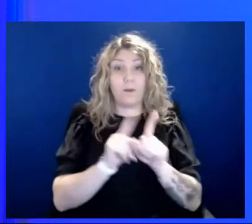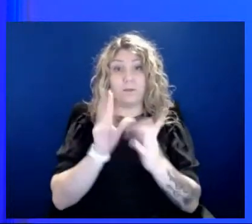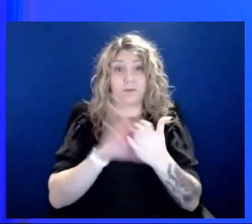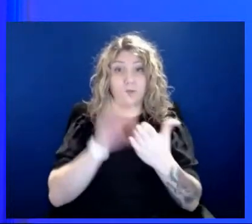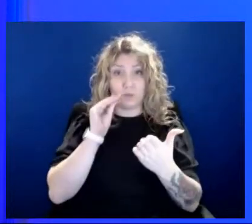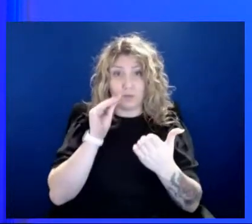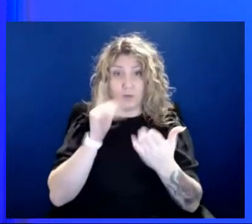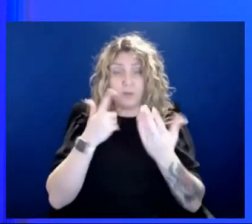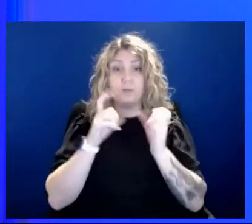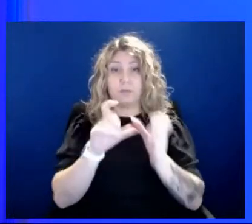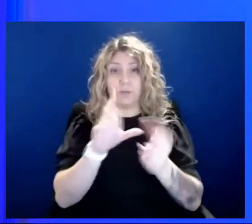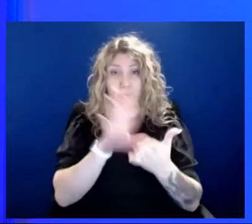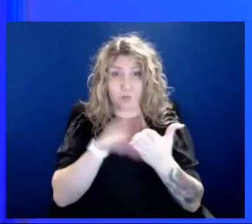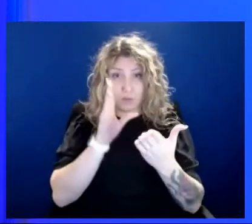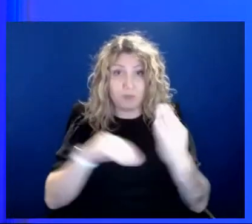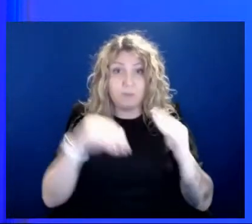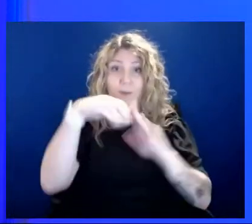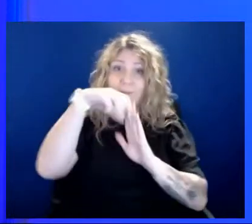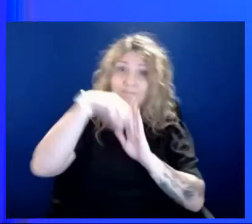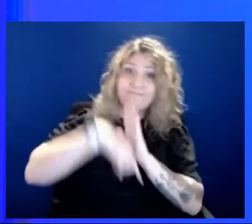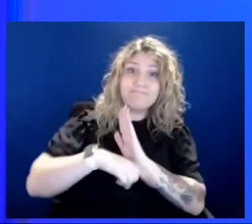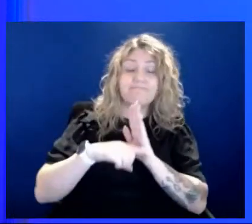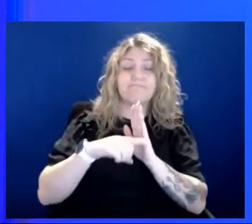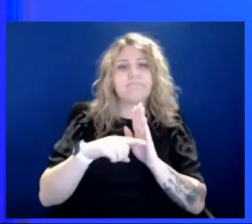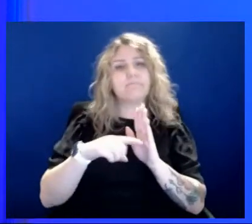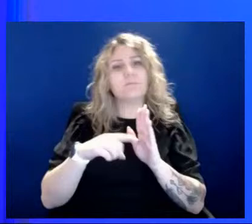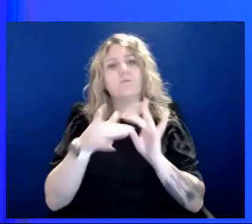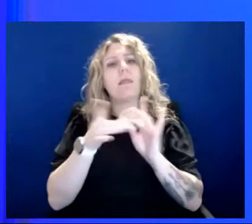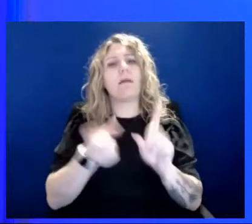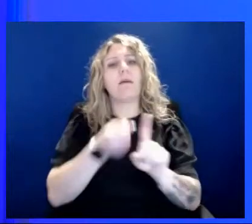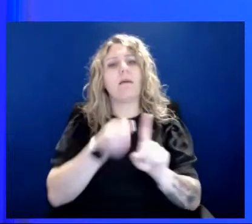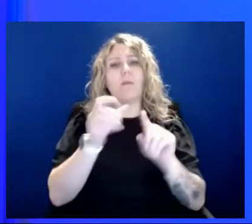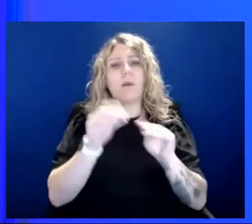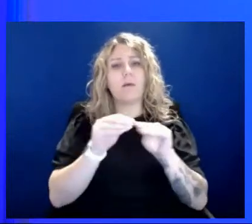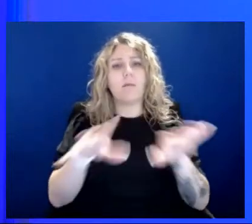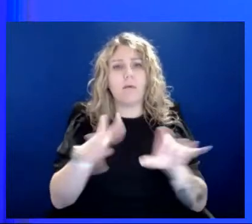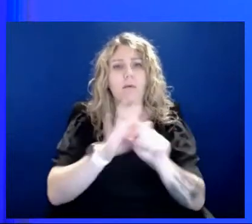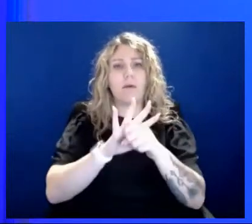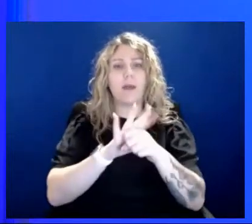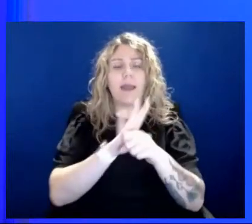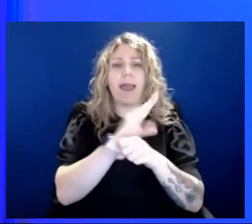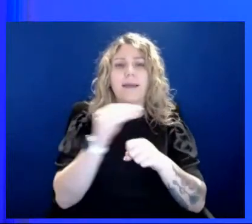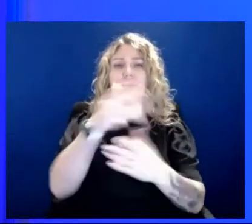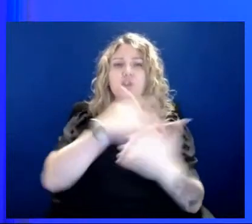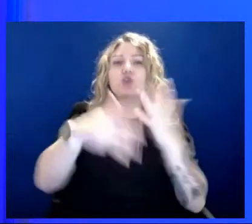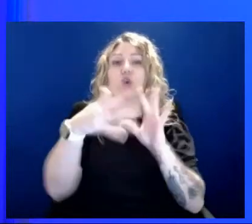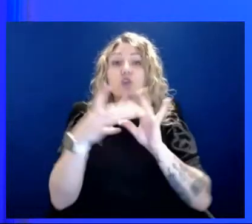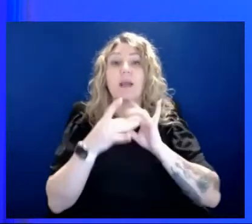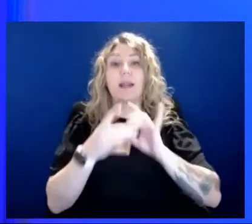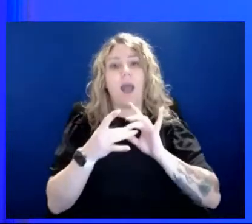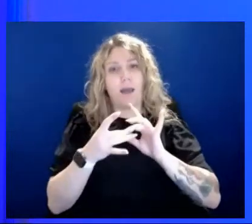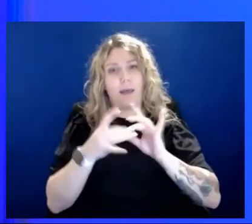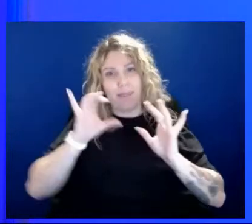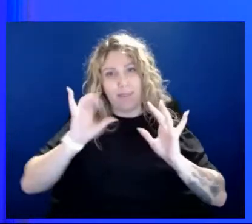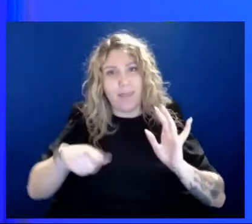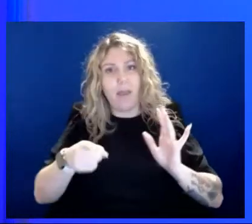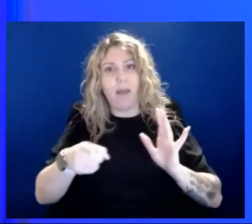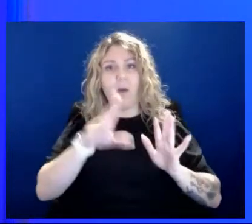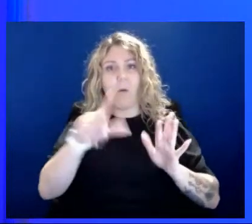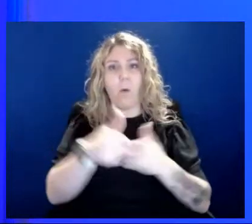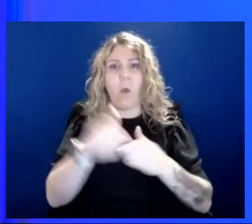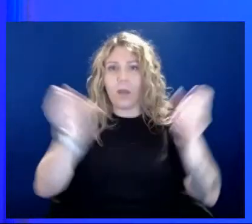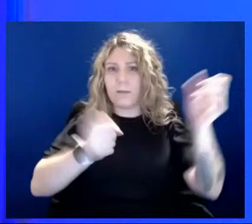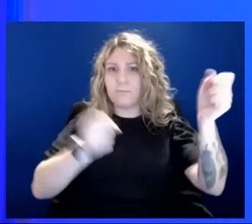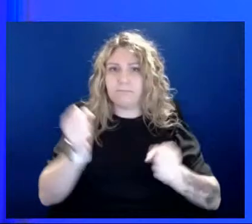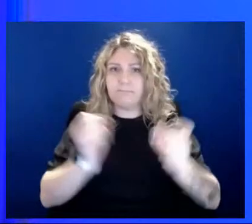more about in terms of the impact of the pandemic is the importance of social connectedness. And by bringing all these partners to the table for a